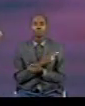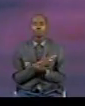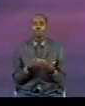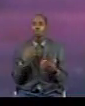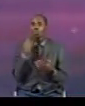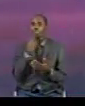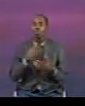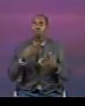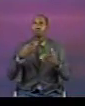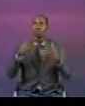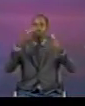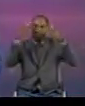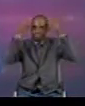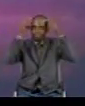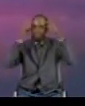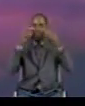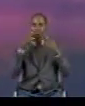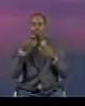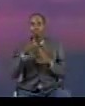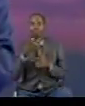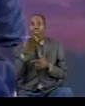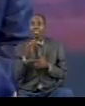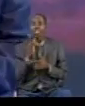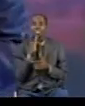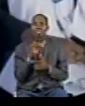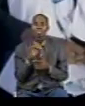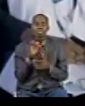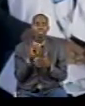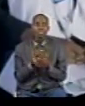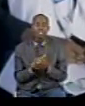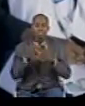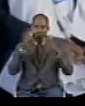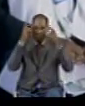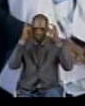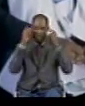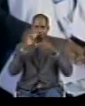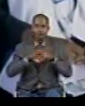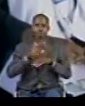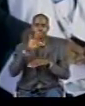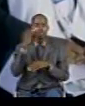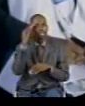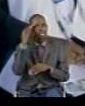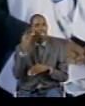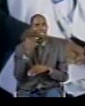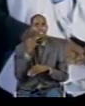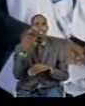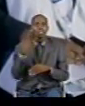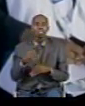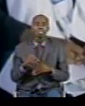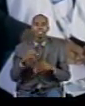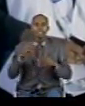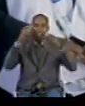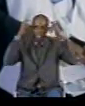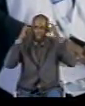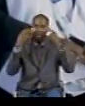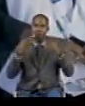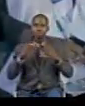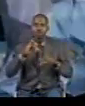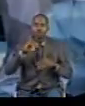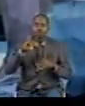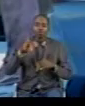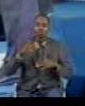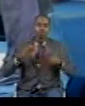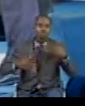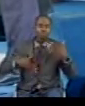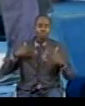thee? There's an invisible crown on your head. The crown of joy, and the crown of loving